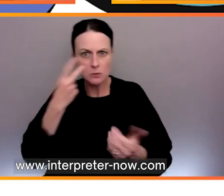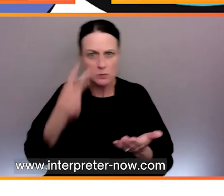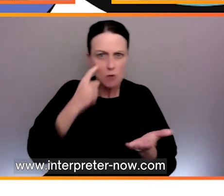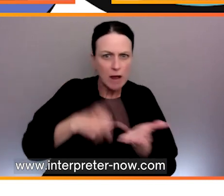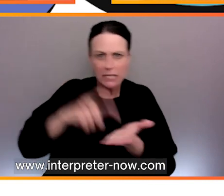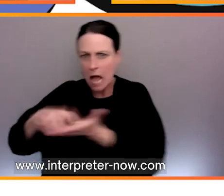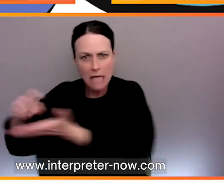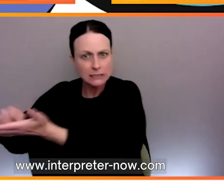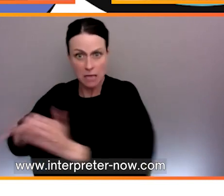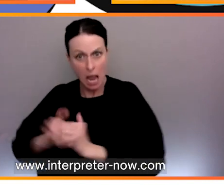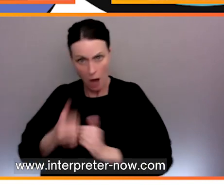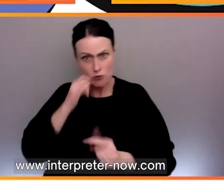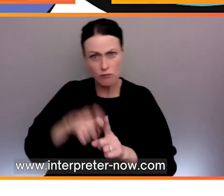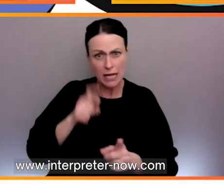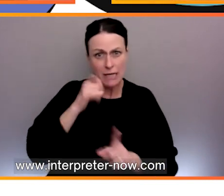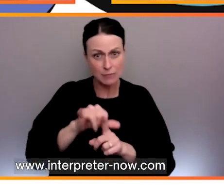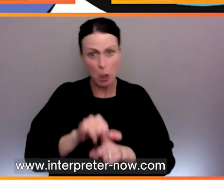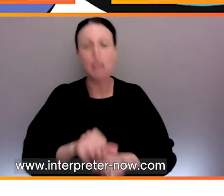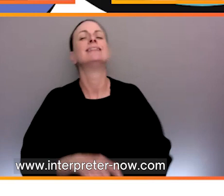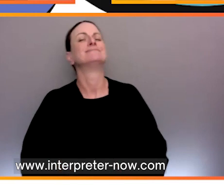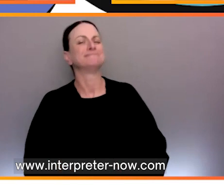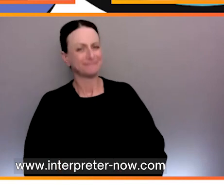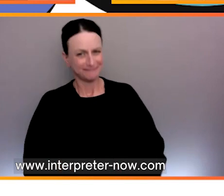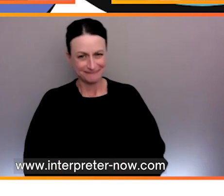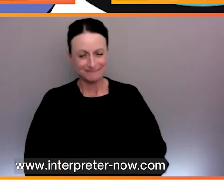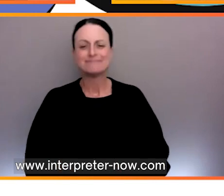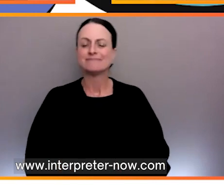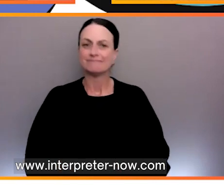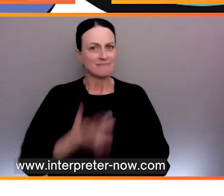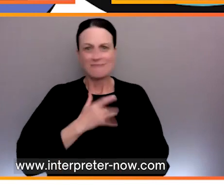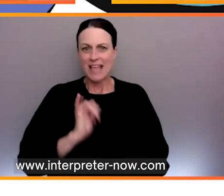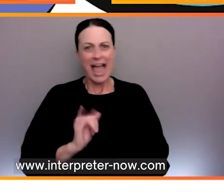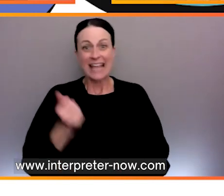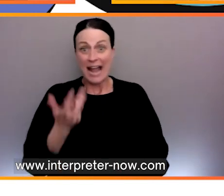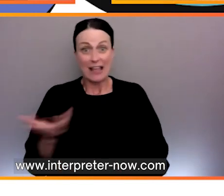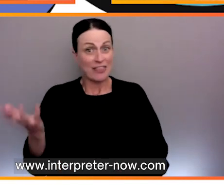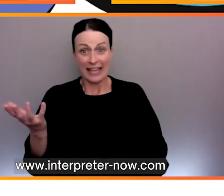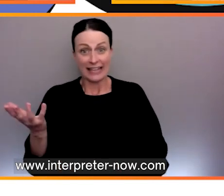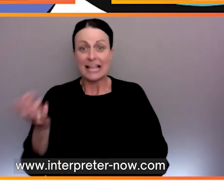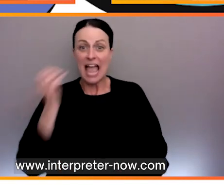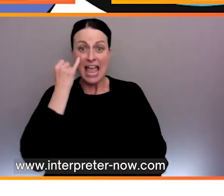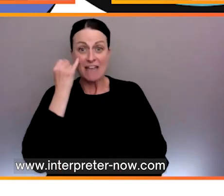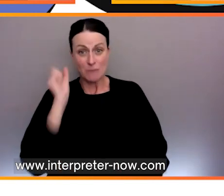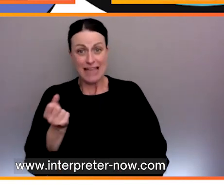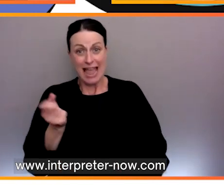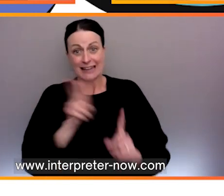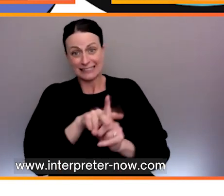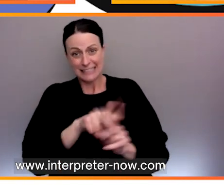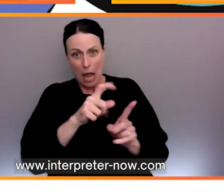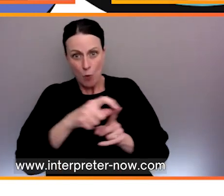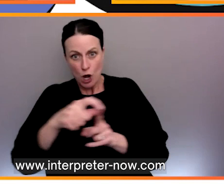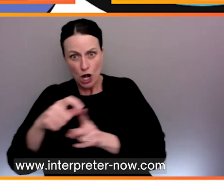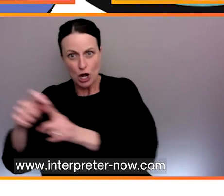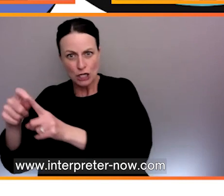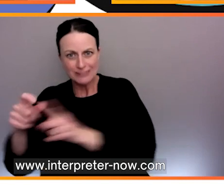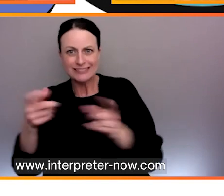ground ourselves in that, and then we can start to, okay, I've got a public overt bully that has just come at me. And the way that I